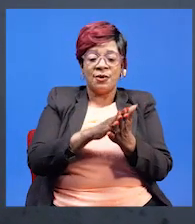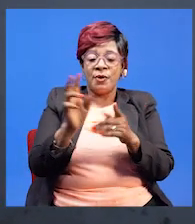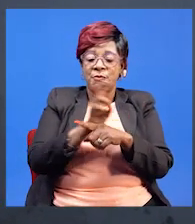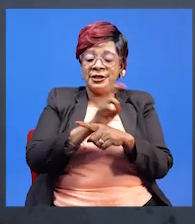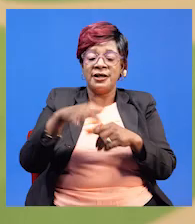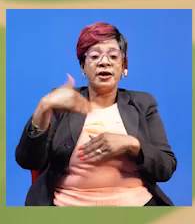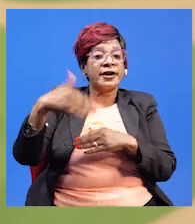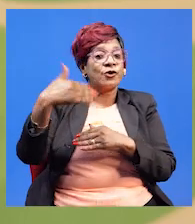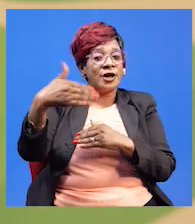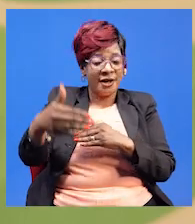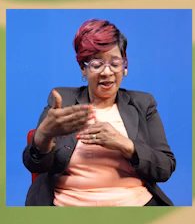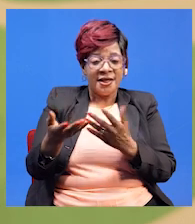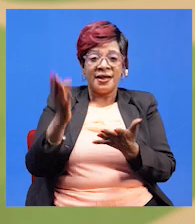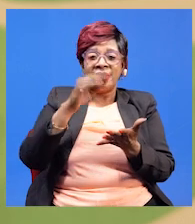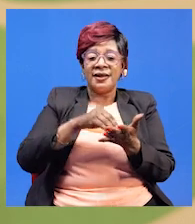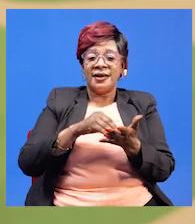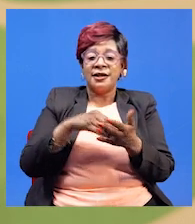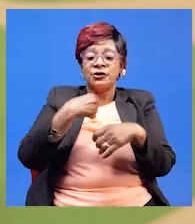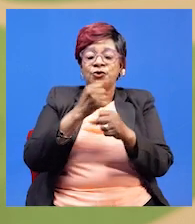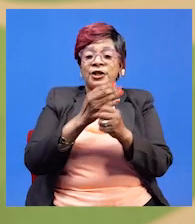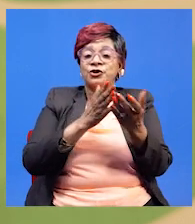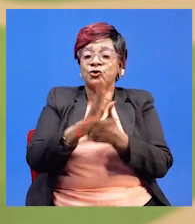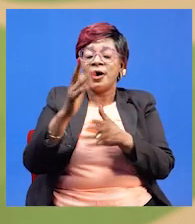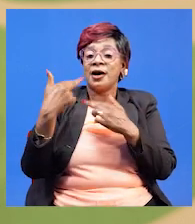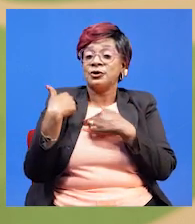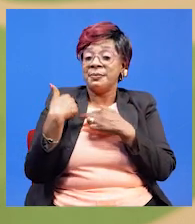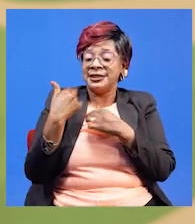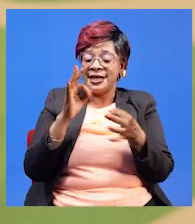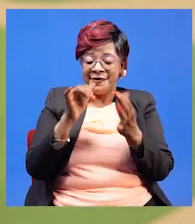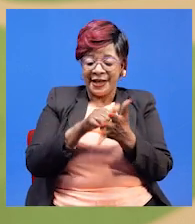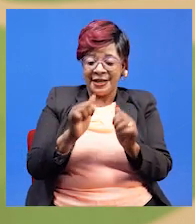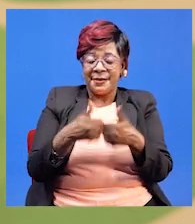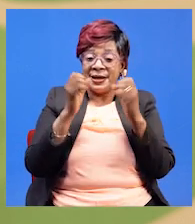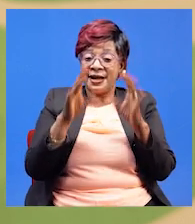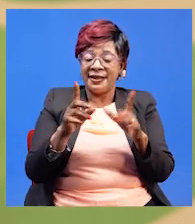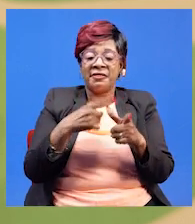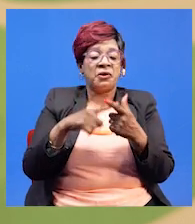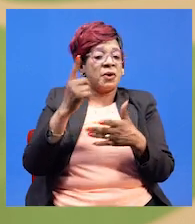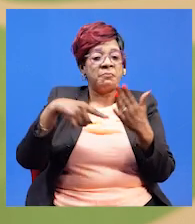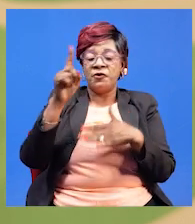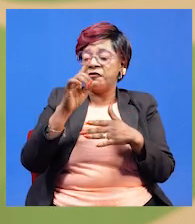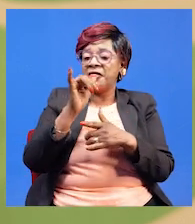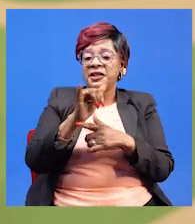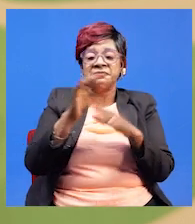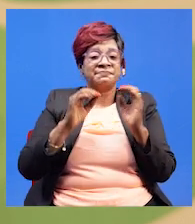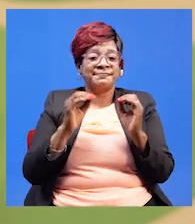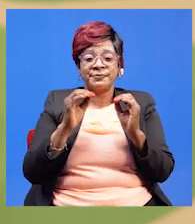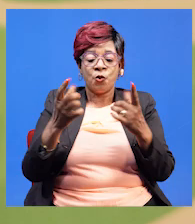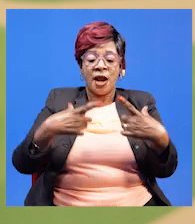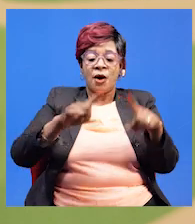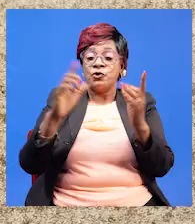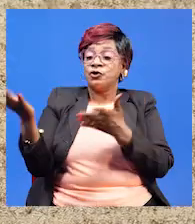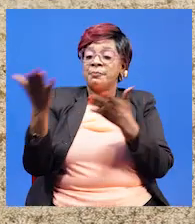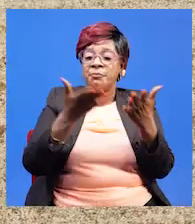on a very regular basis. Again, how we ensure accountability. If this does not happen, then we do not approve the C60s. We do not allow you